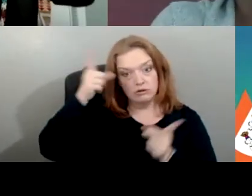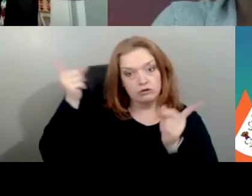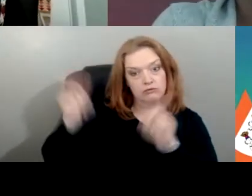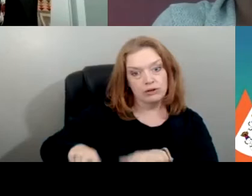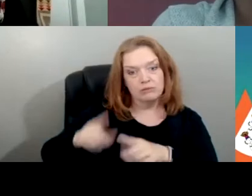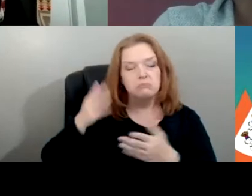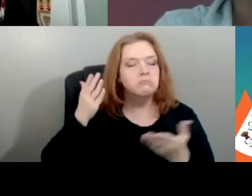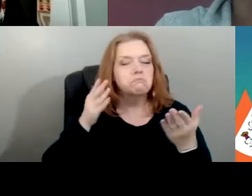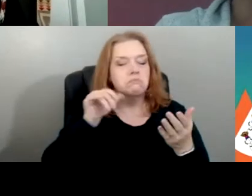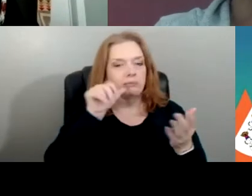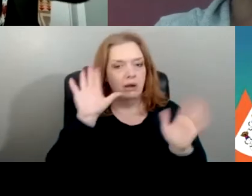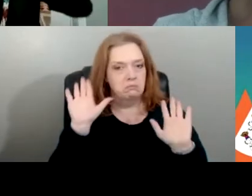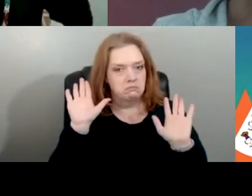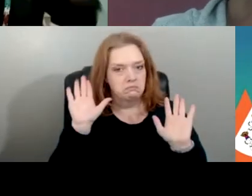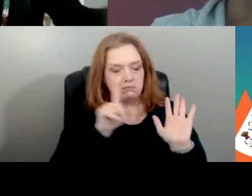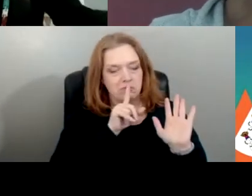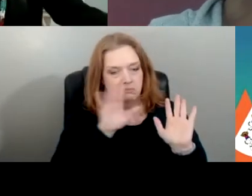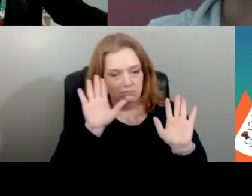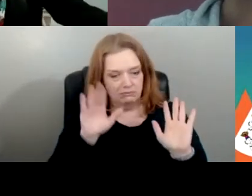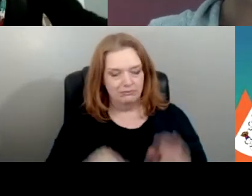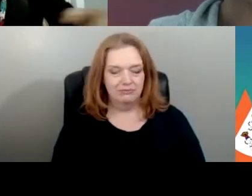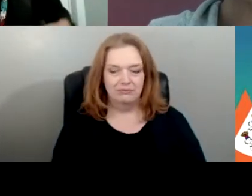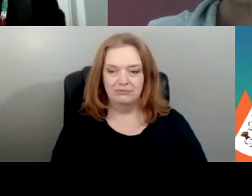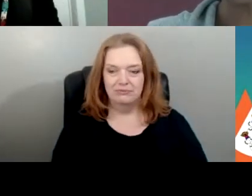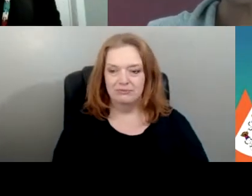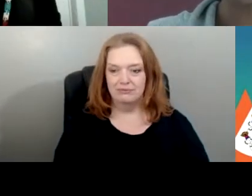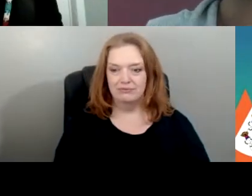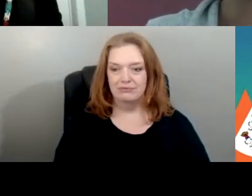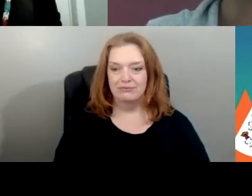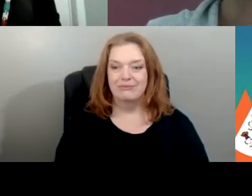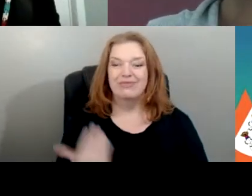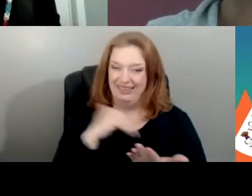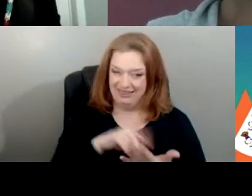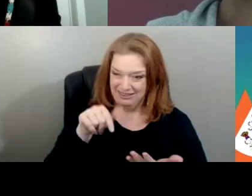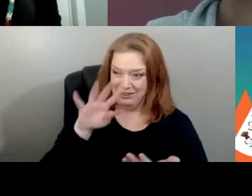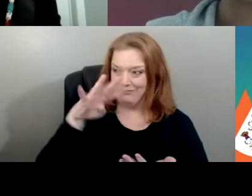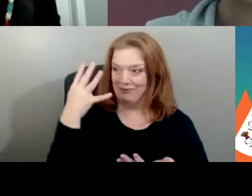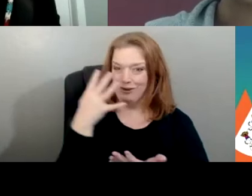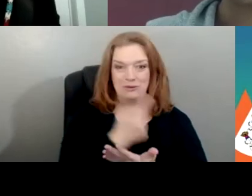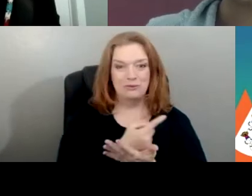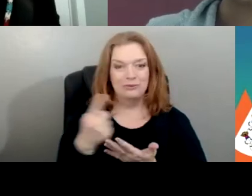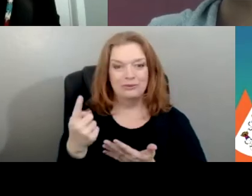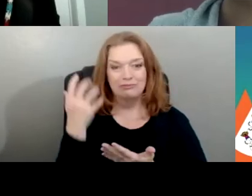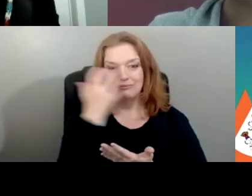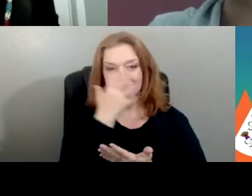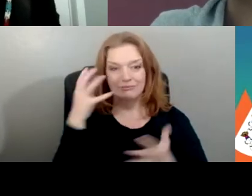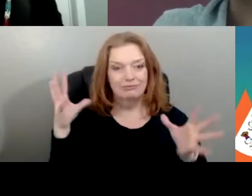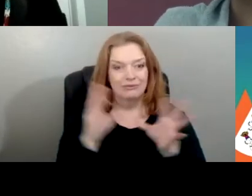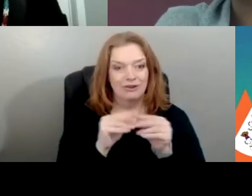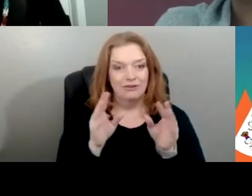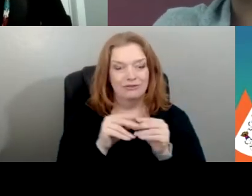Human Services. So there is our disclaimer. We are in week 4, y'all. This is an incredible opportunity,